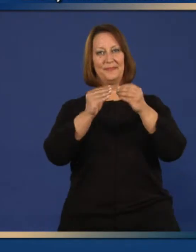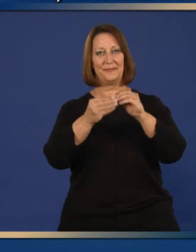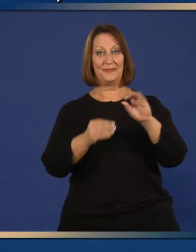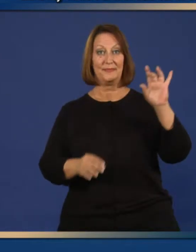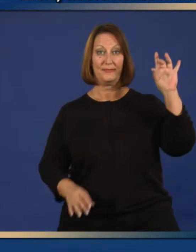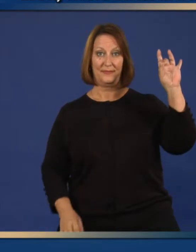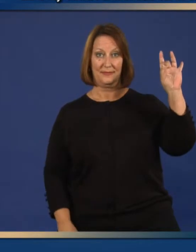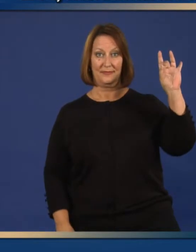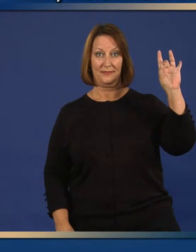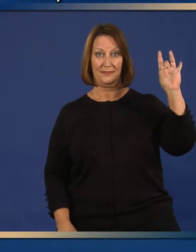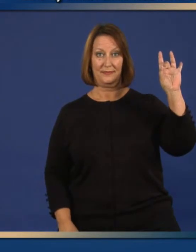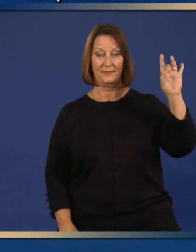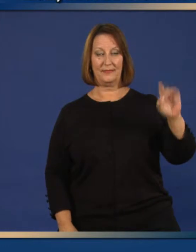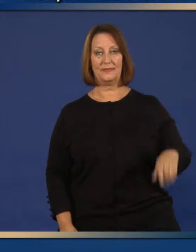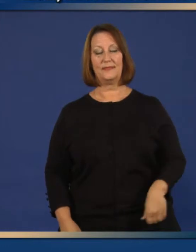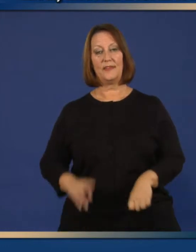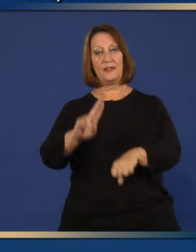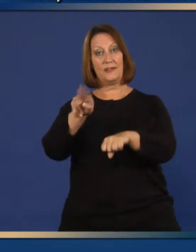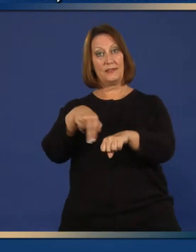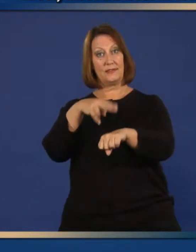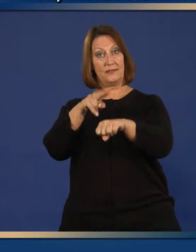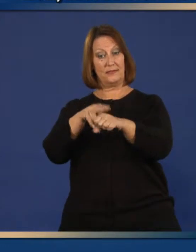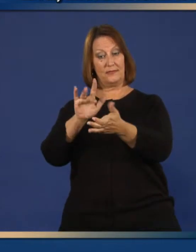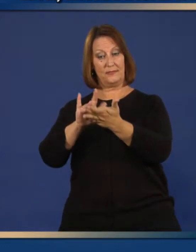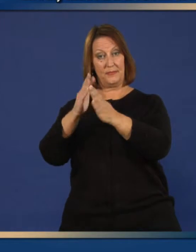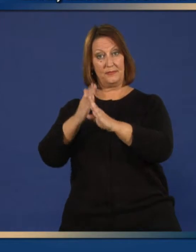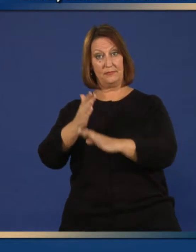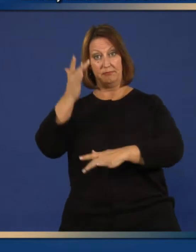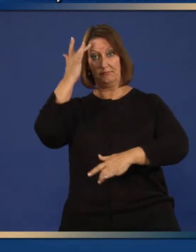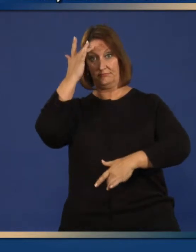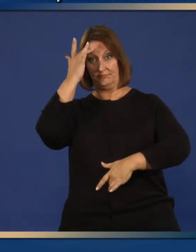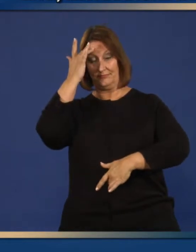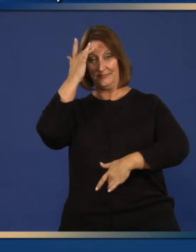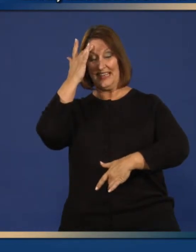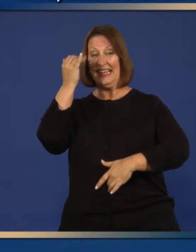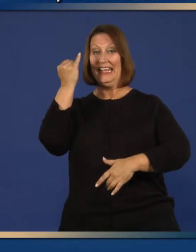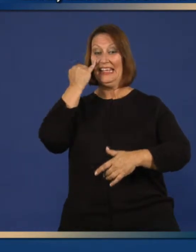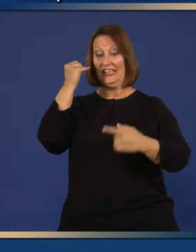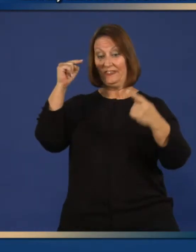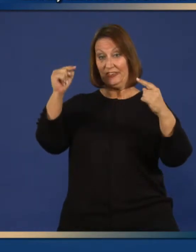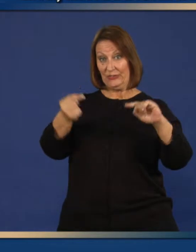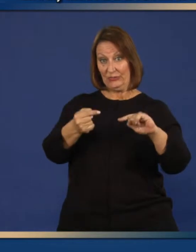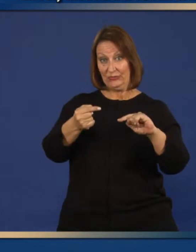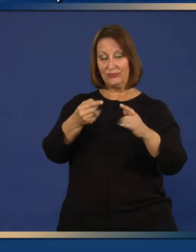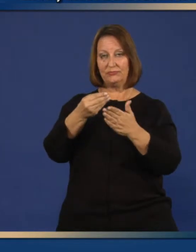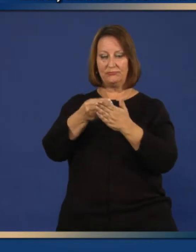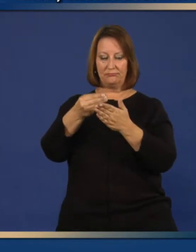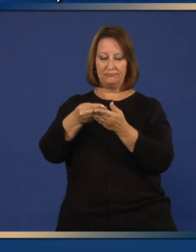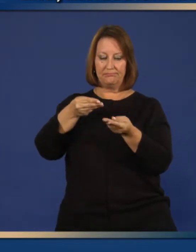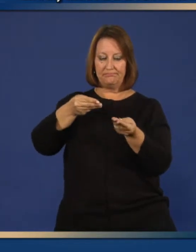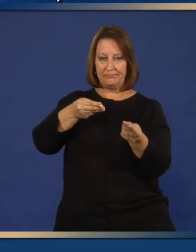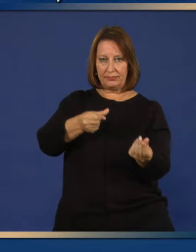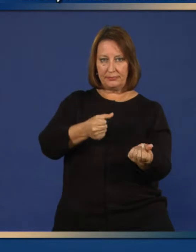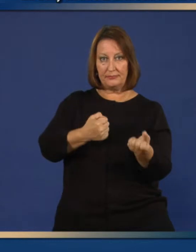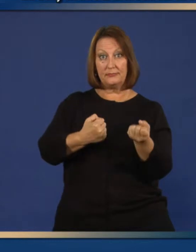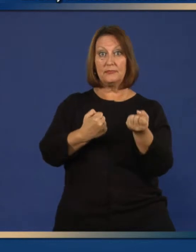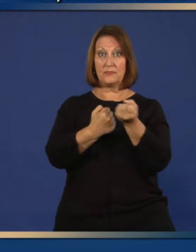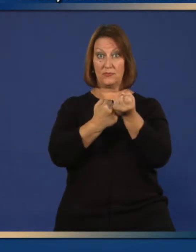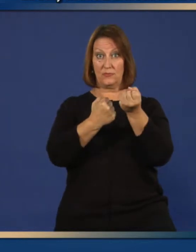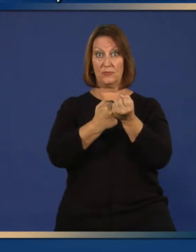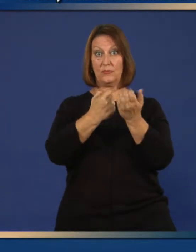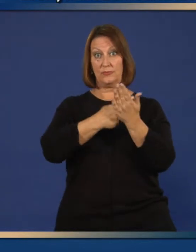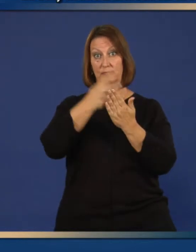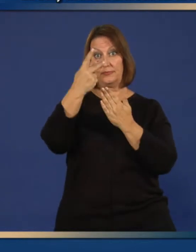8. The National Vaccine Injury Compensation Program.